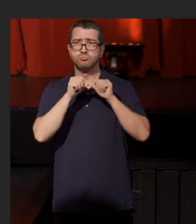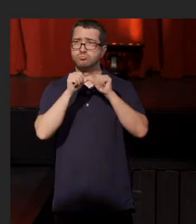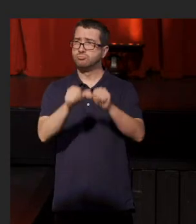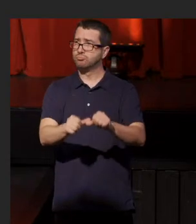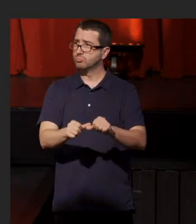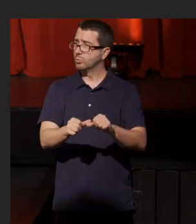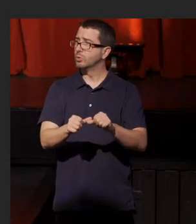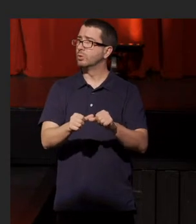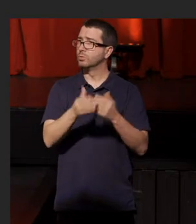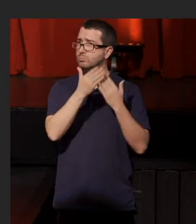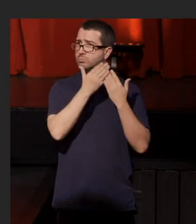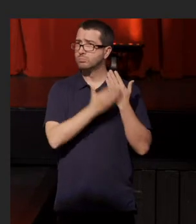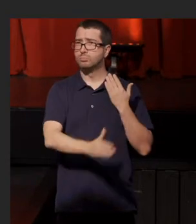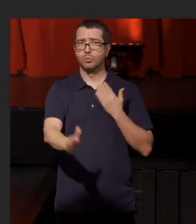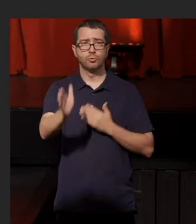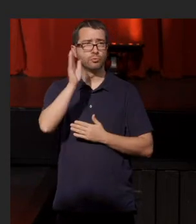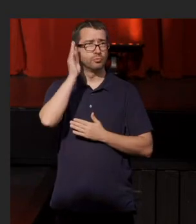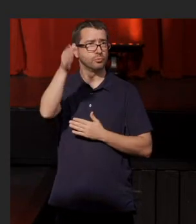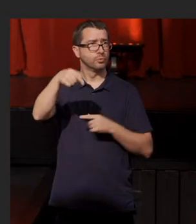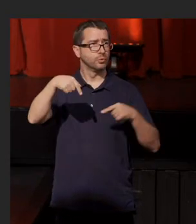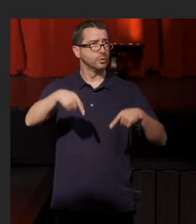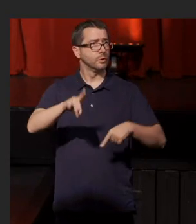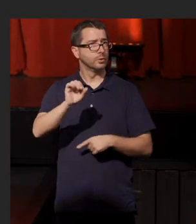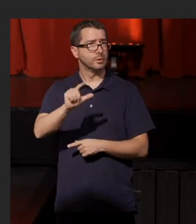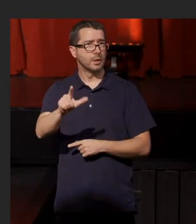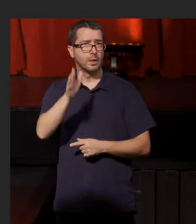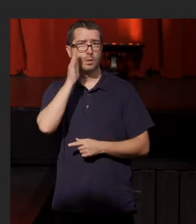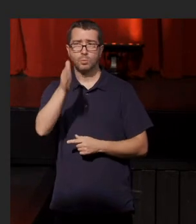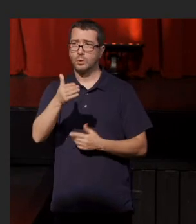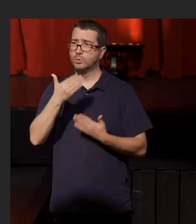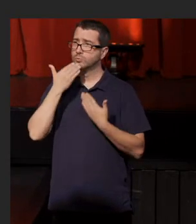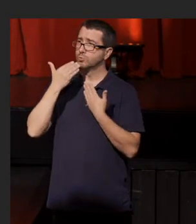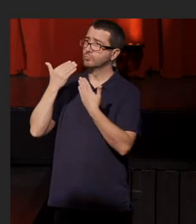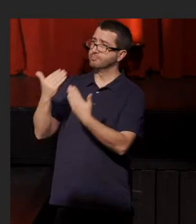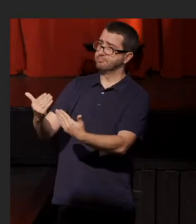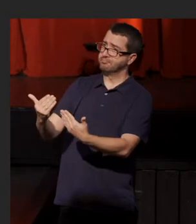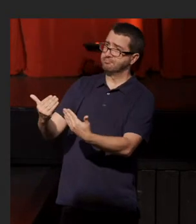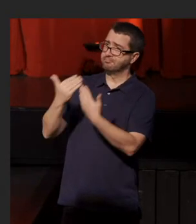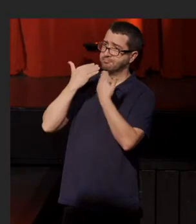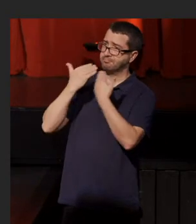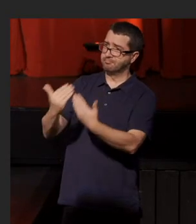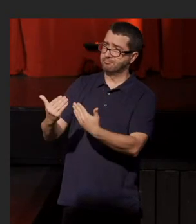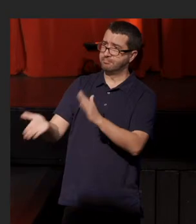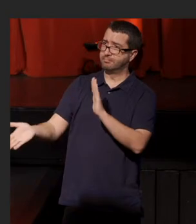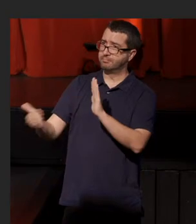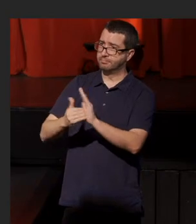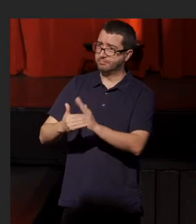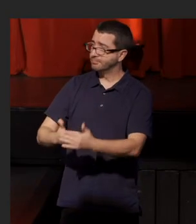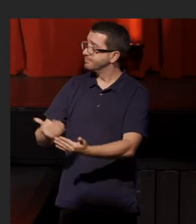for well into the future here at Dalhousie. So, George, a sincere thank you.